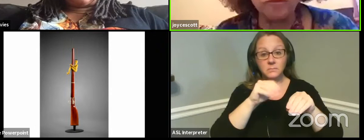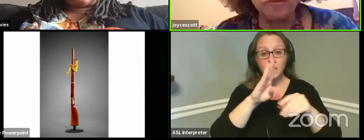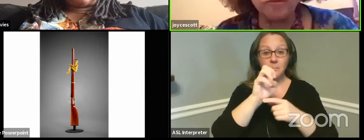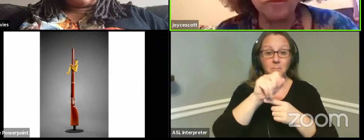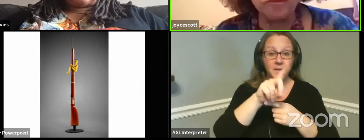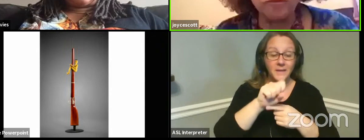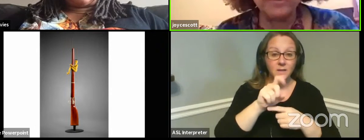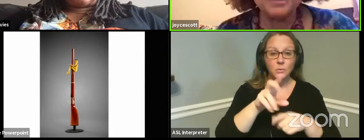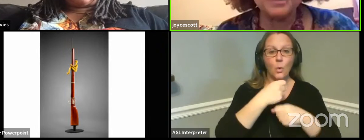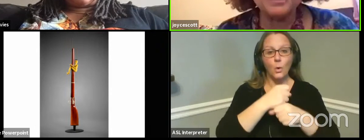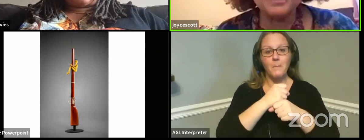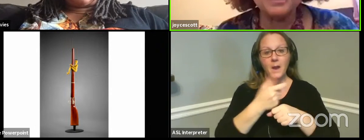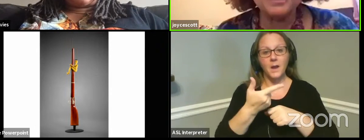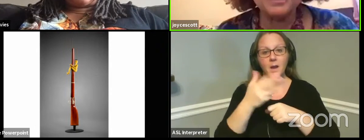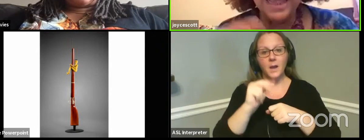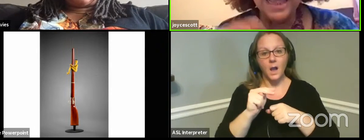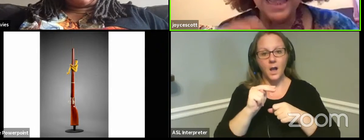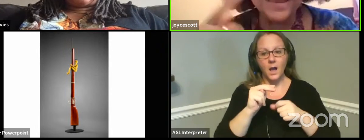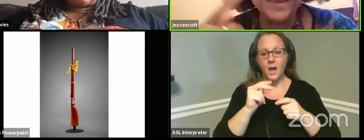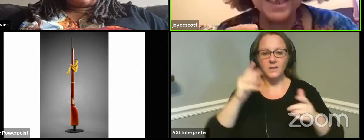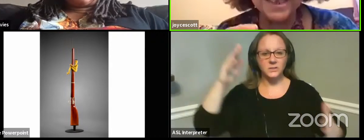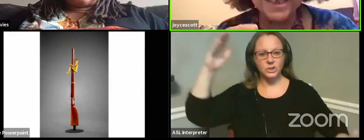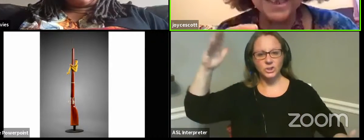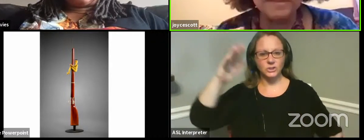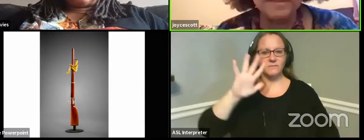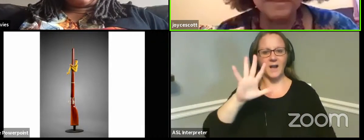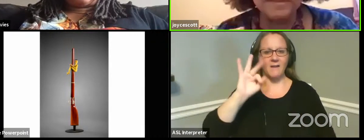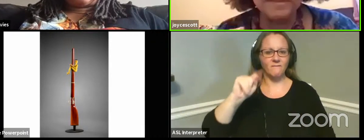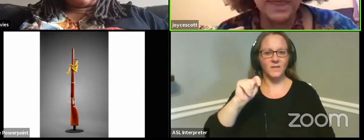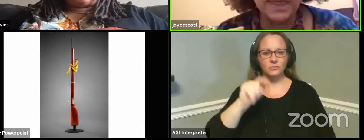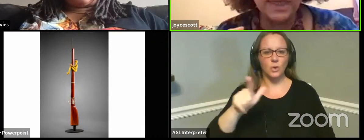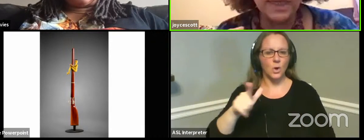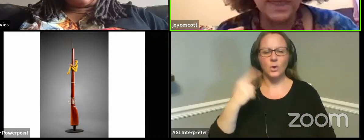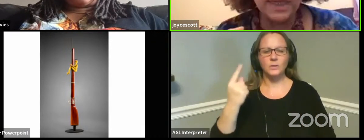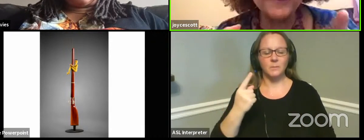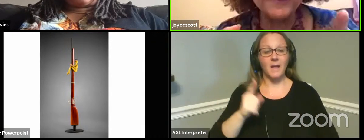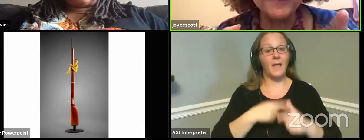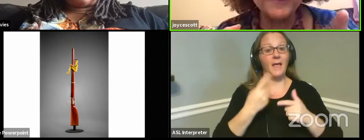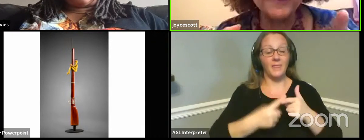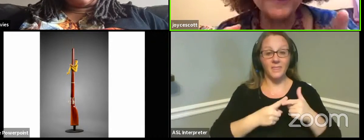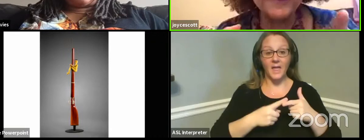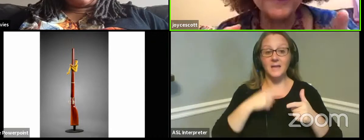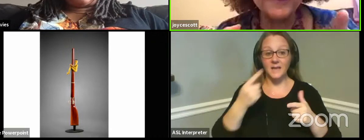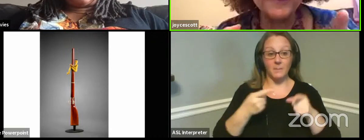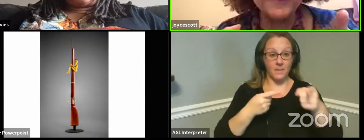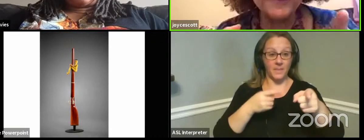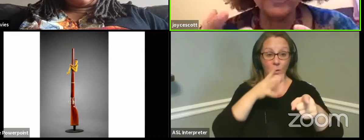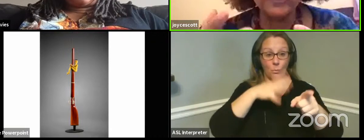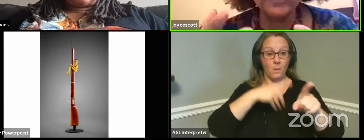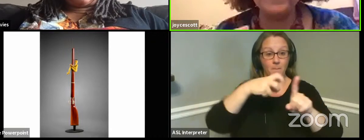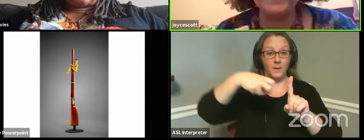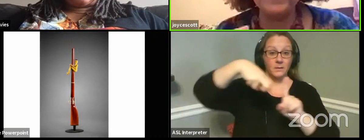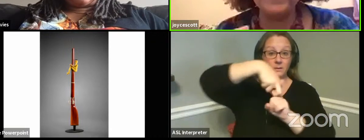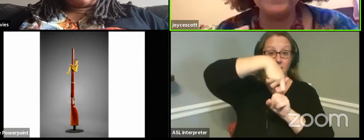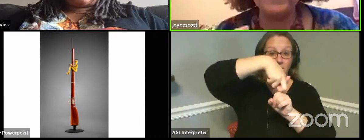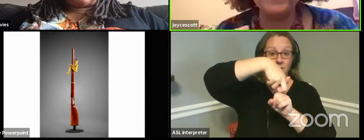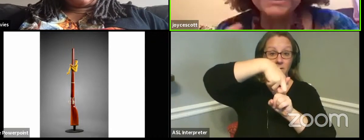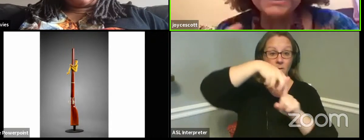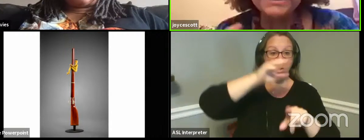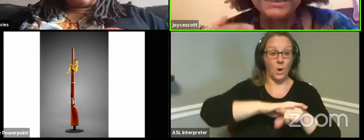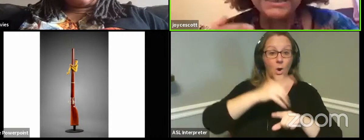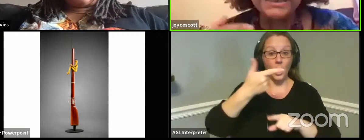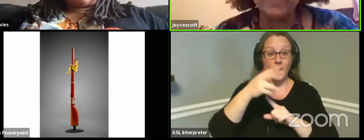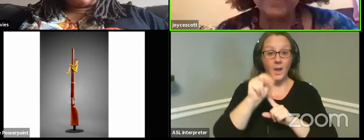over 5 feet tall. And then telling them that that woman is strapped on that gun because it talks about her